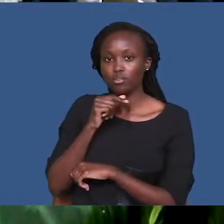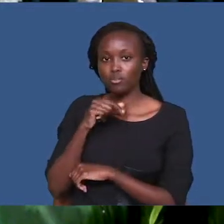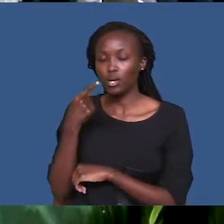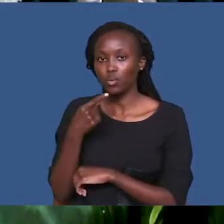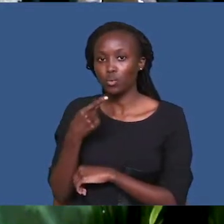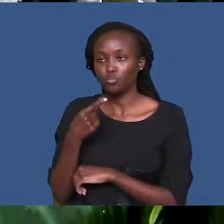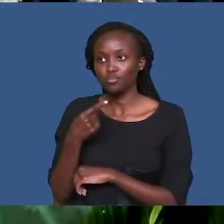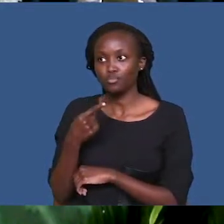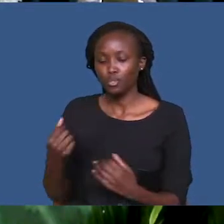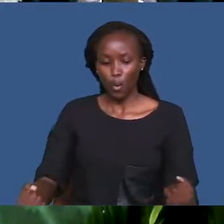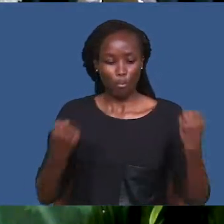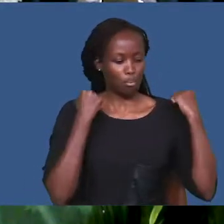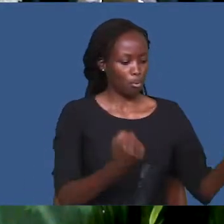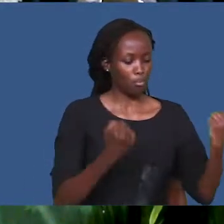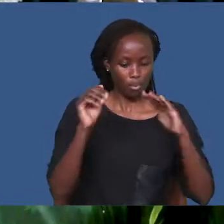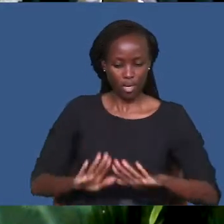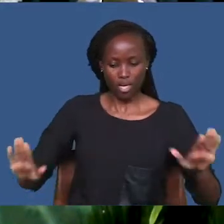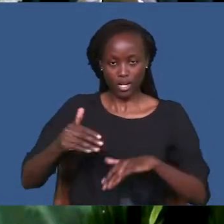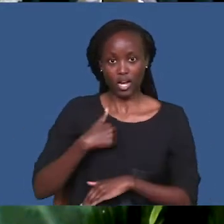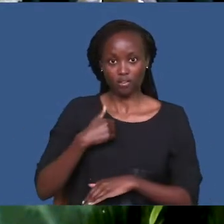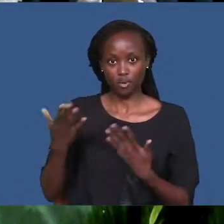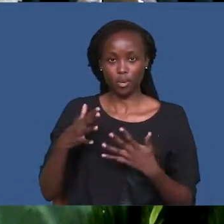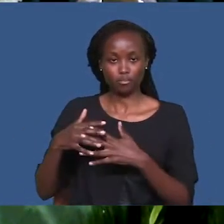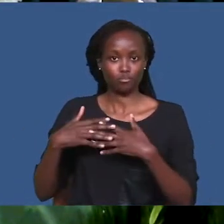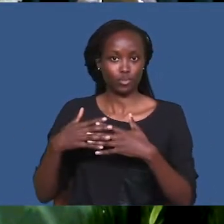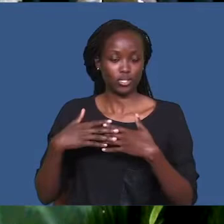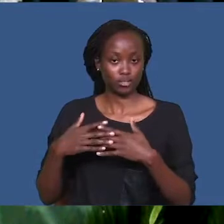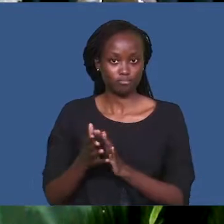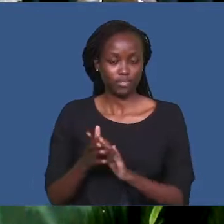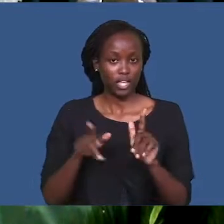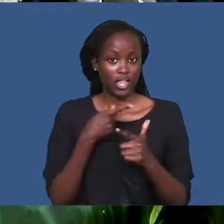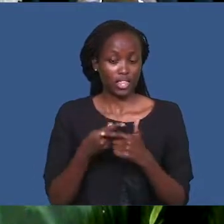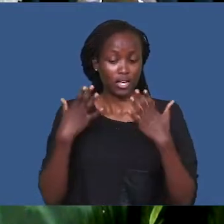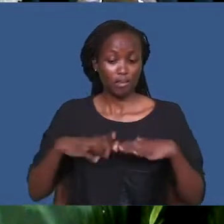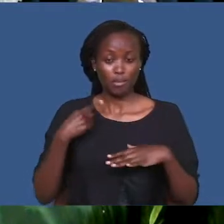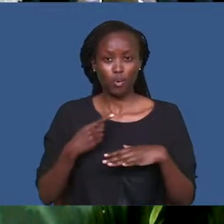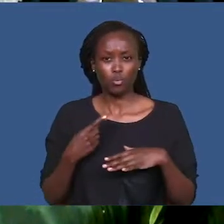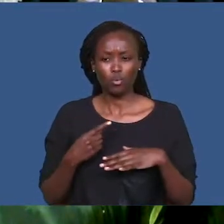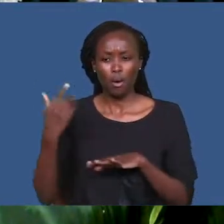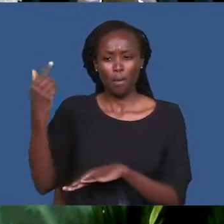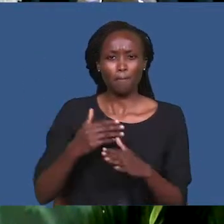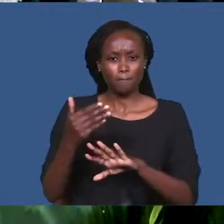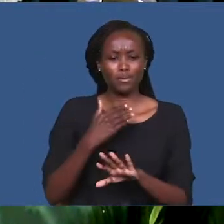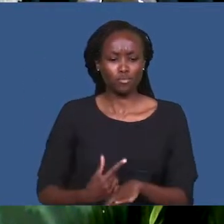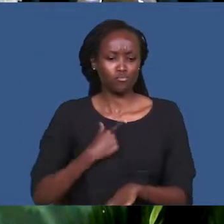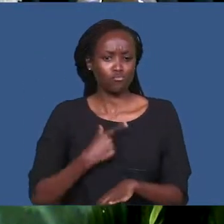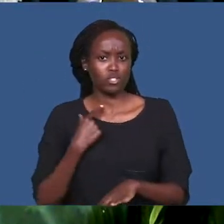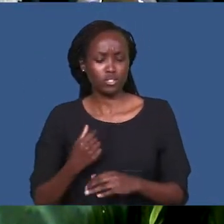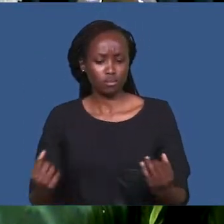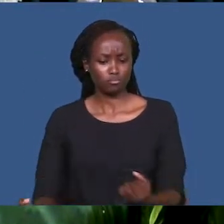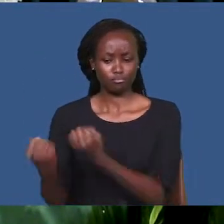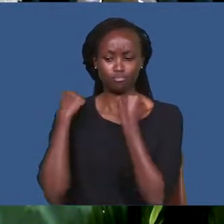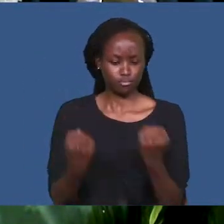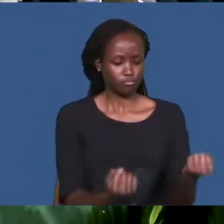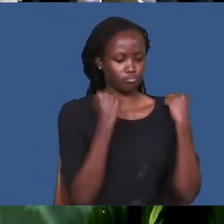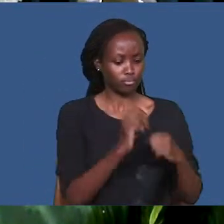in the US, and he closed down, and the people who used to frequent the gym gathered together, and they